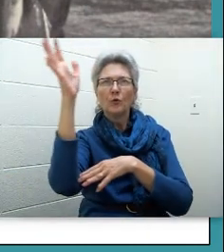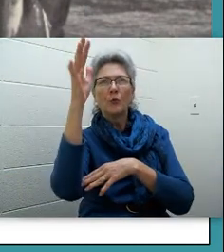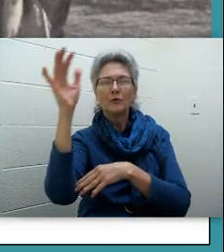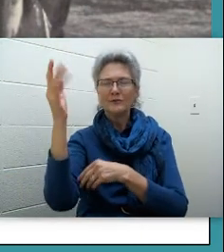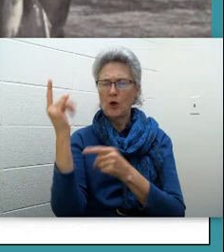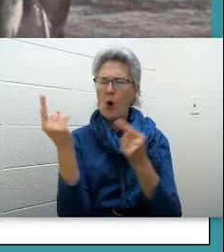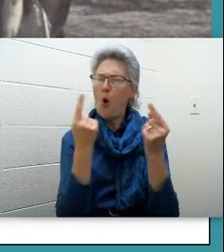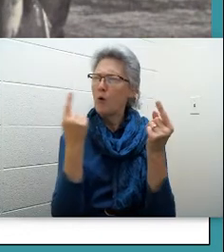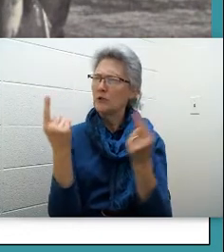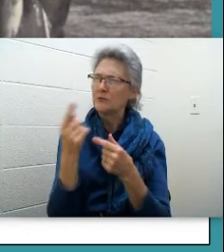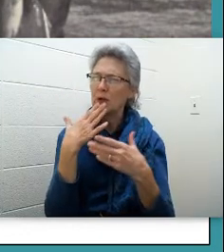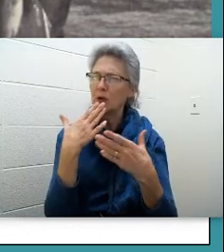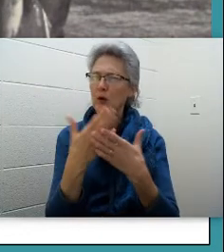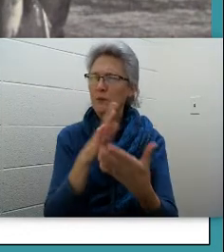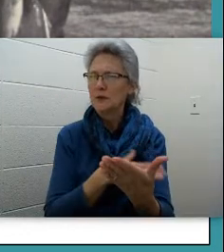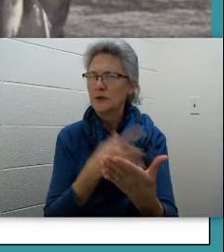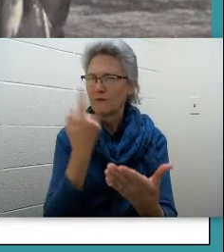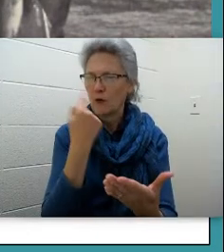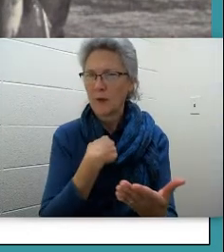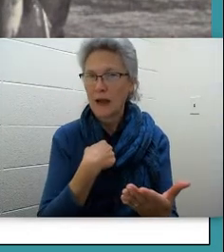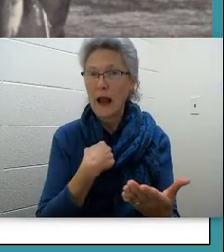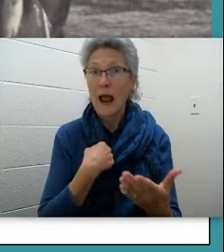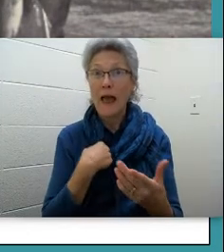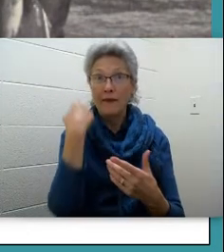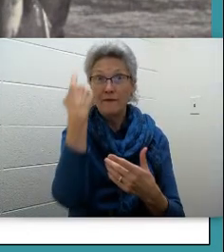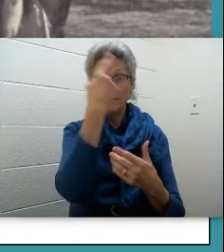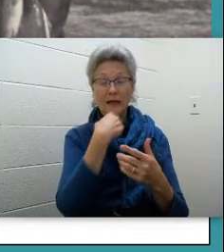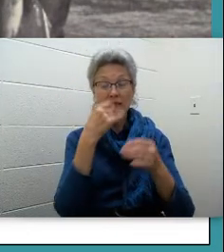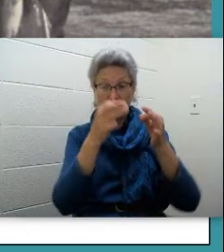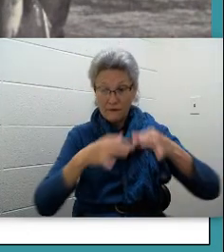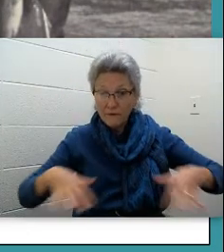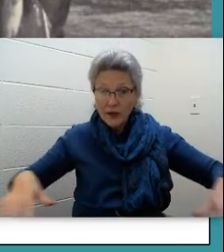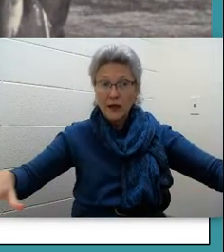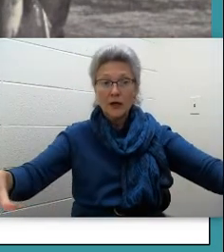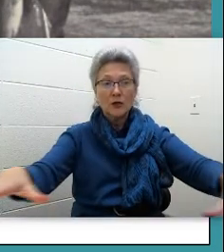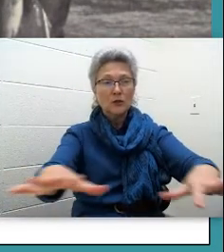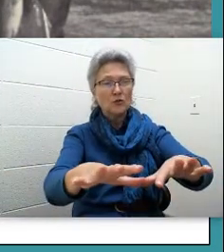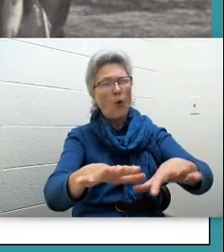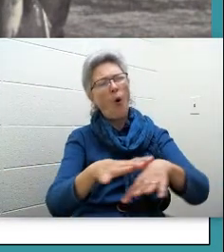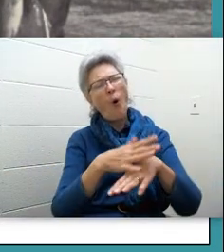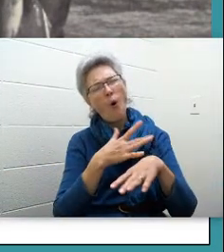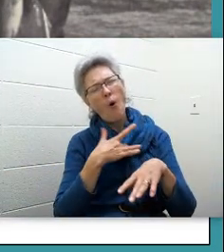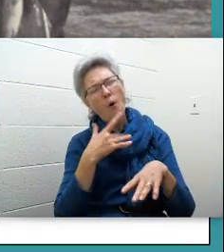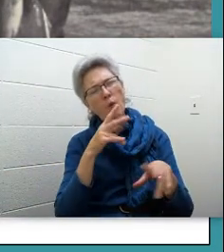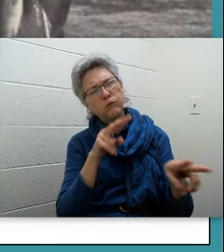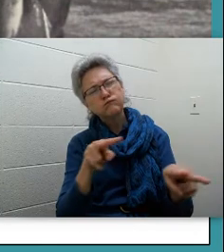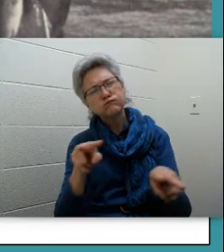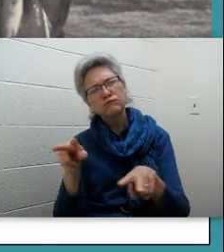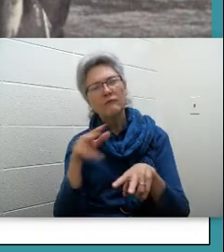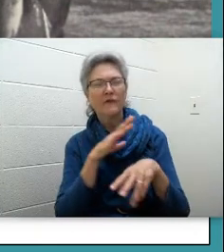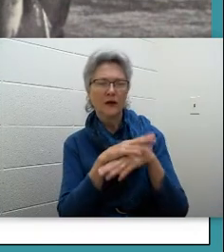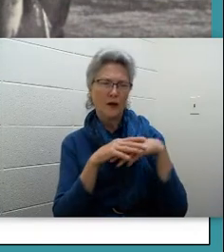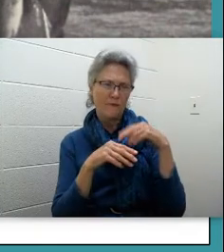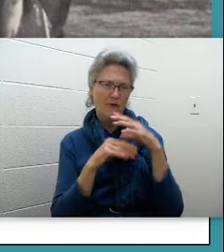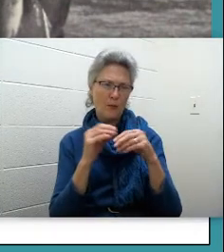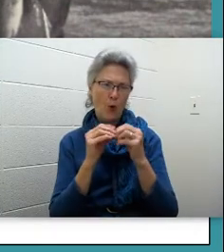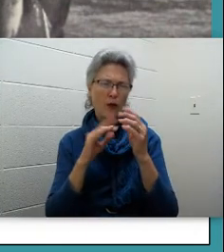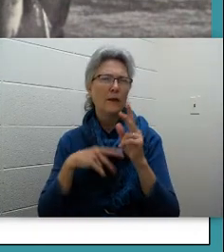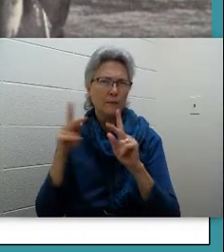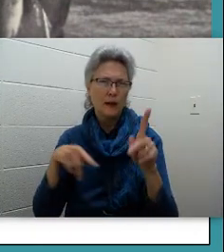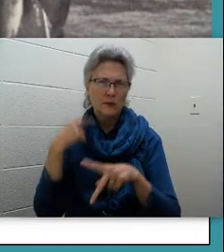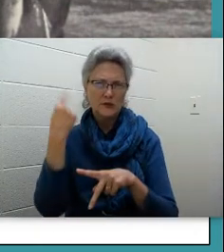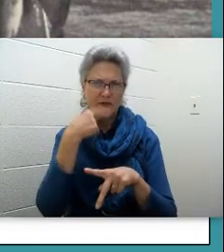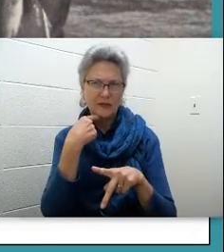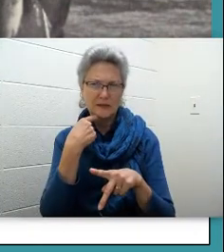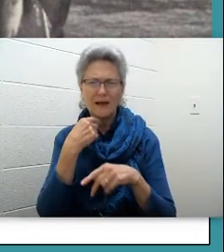has always been good music to me, and the face of the fields has often comforted me more than the faces of men. I am